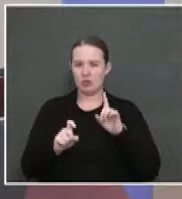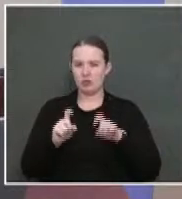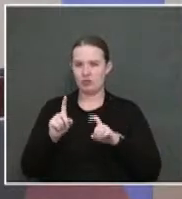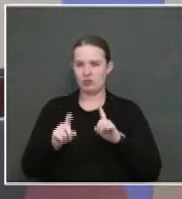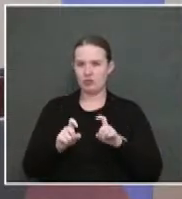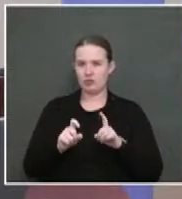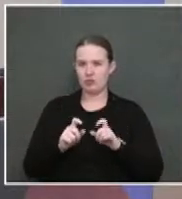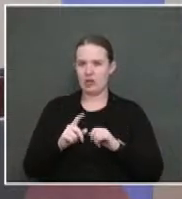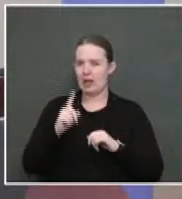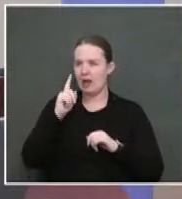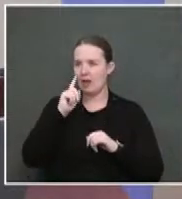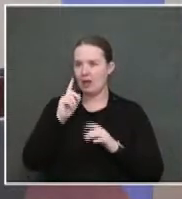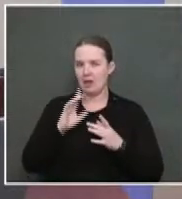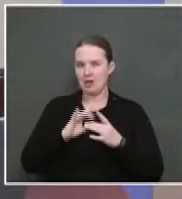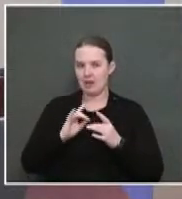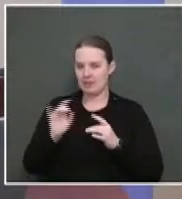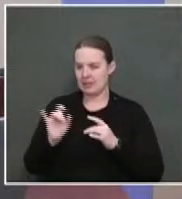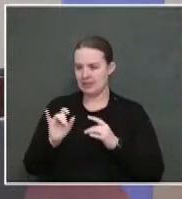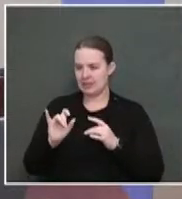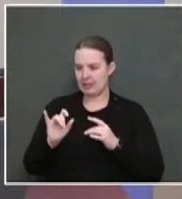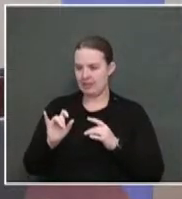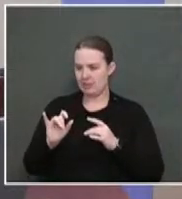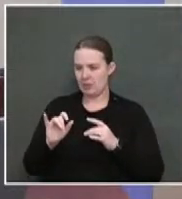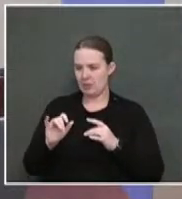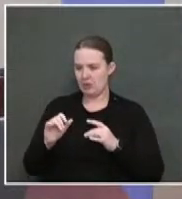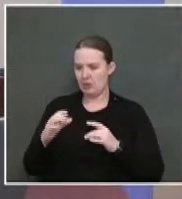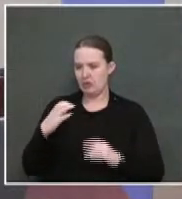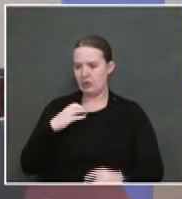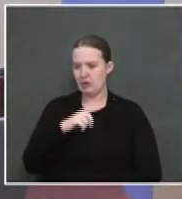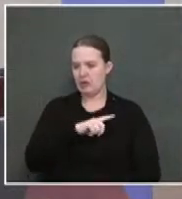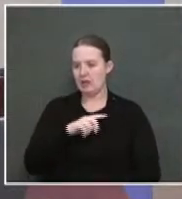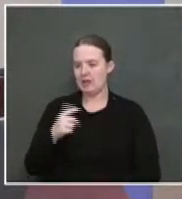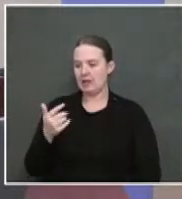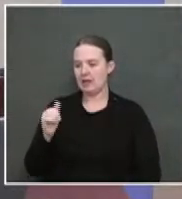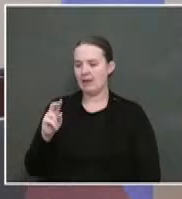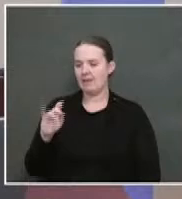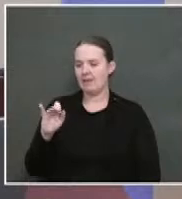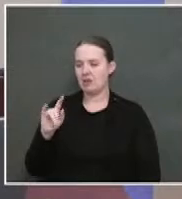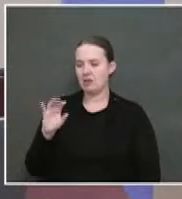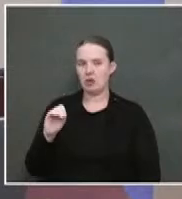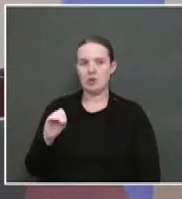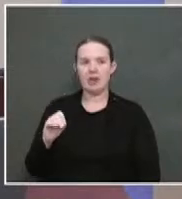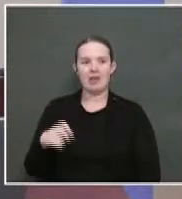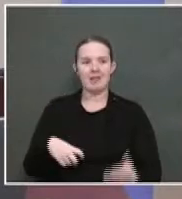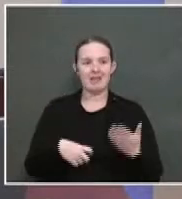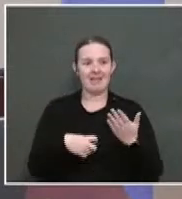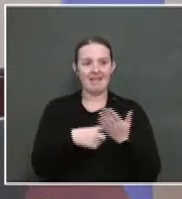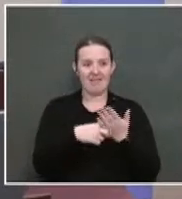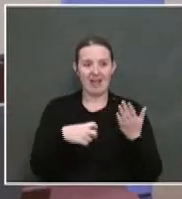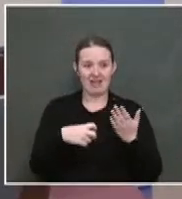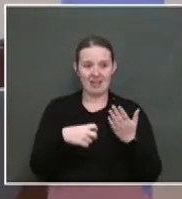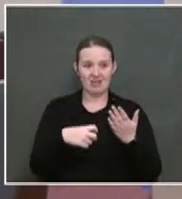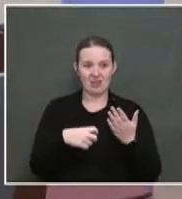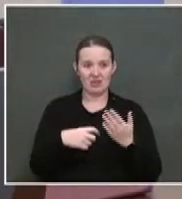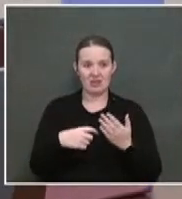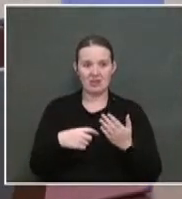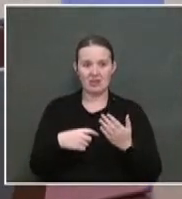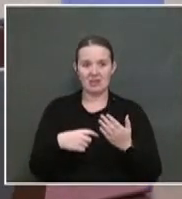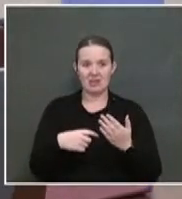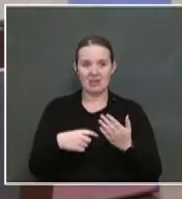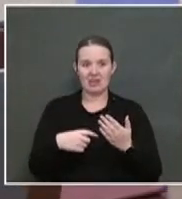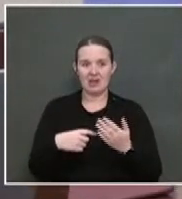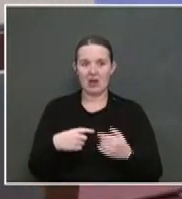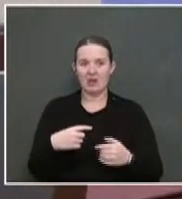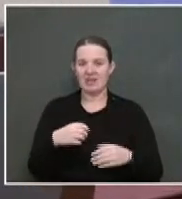questions. The comments similar to Councilman Aldrete Gavito around that a lot of the violations, or this is actually the one situation where we don't get a